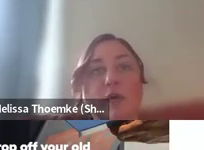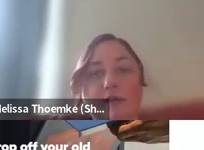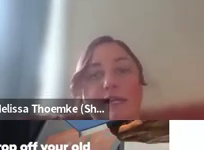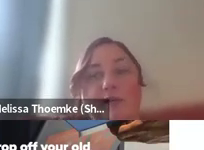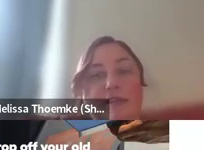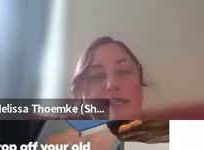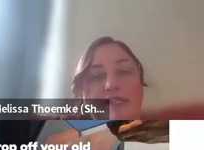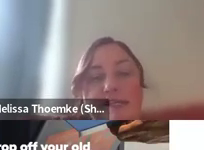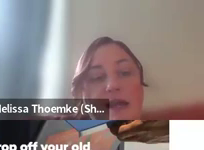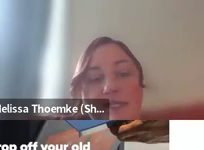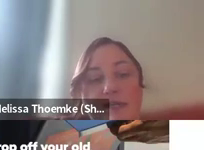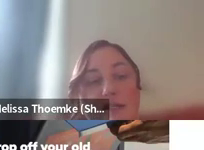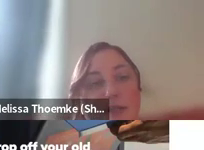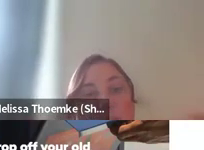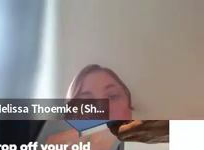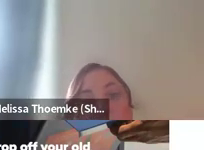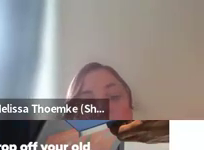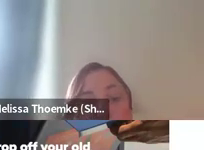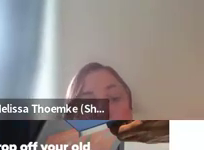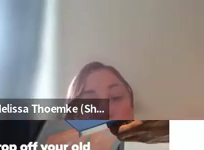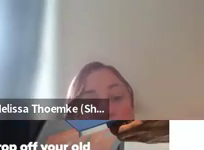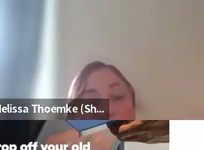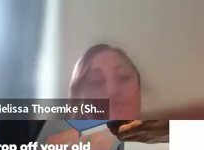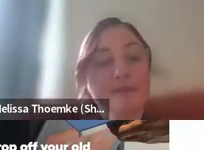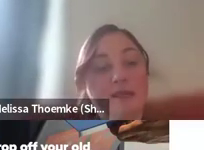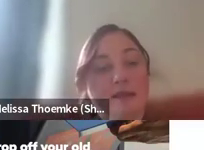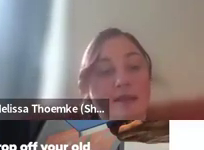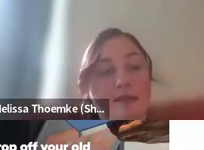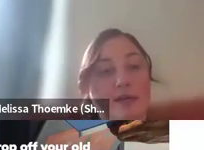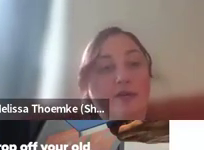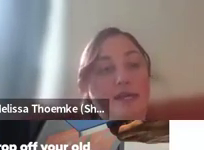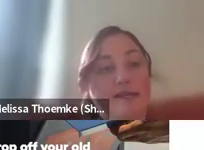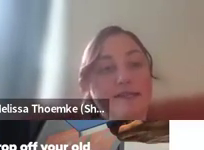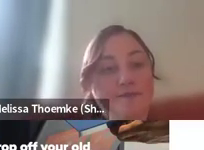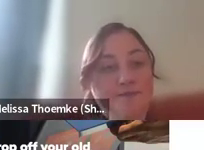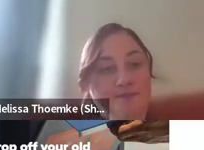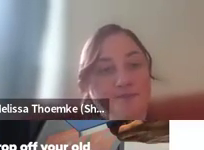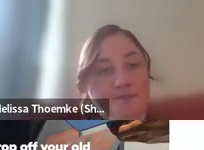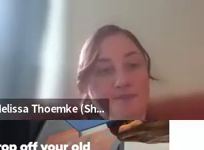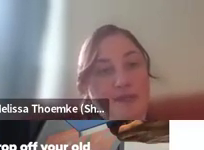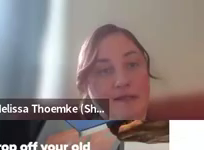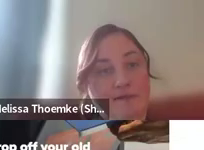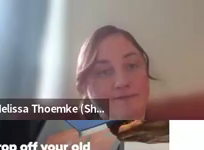and working with clinicians on how to talk to their patients. Go ahead and go to the next slide.